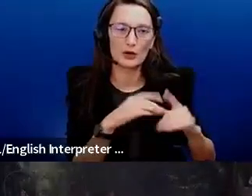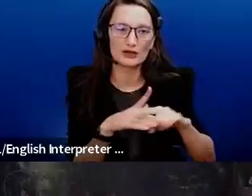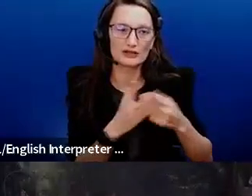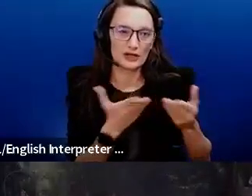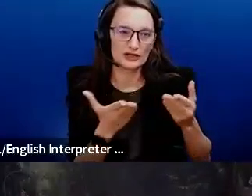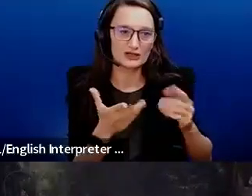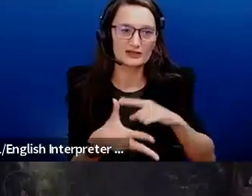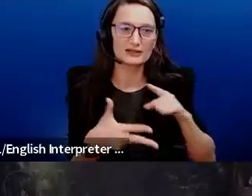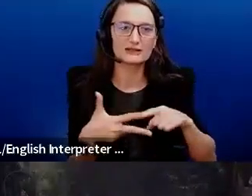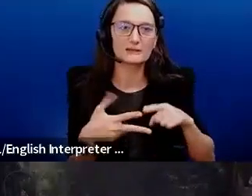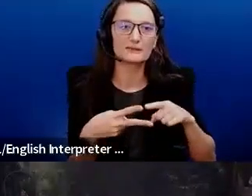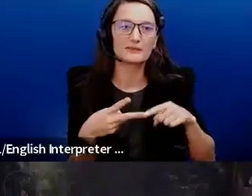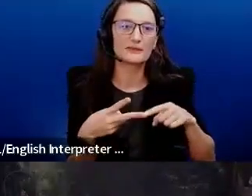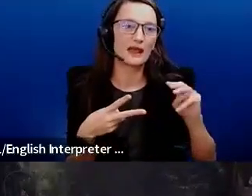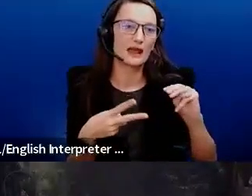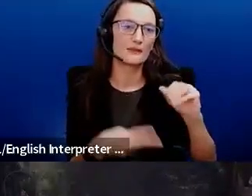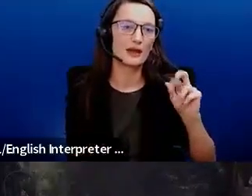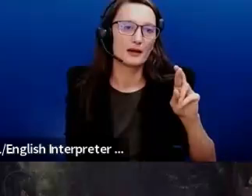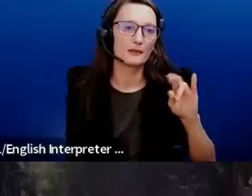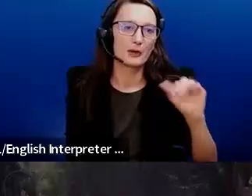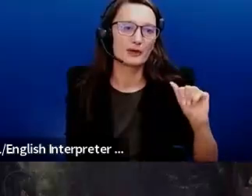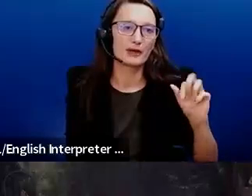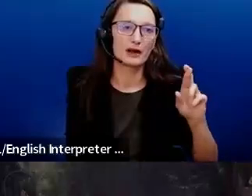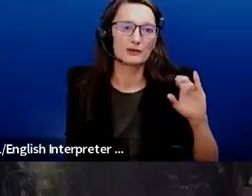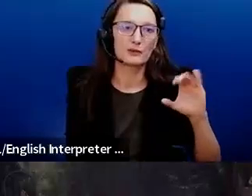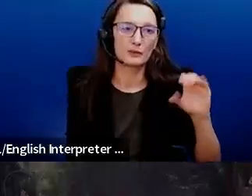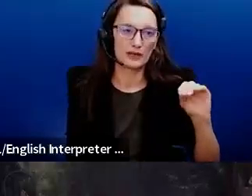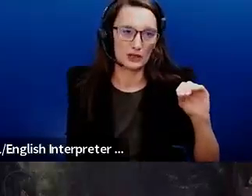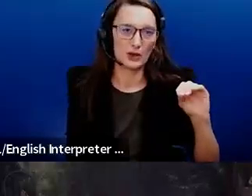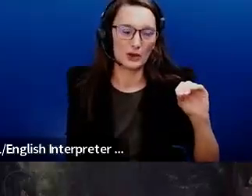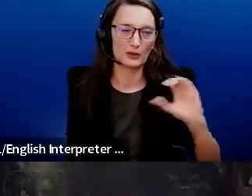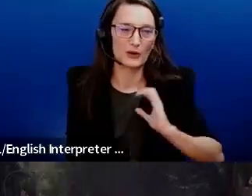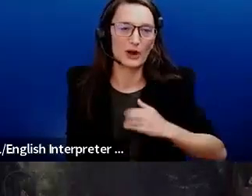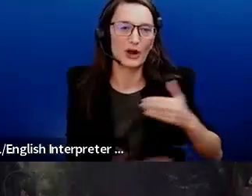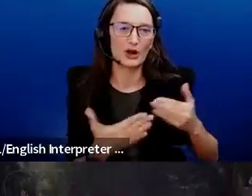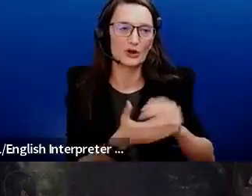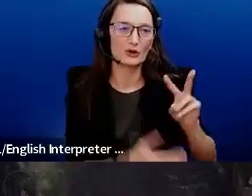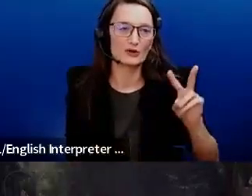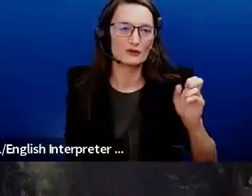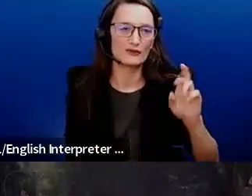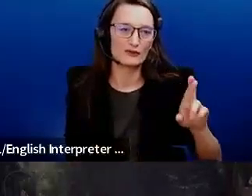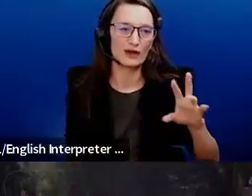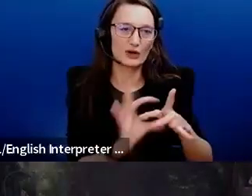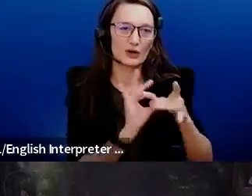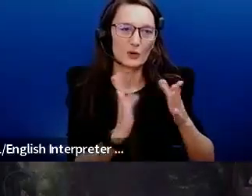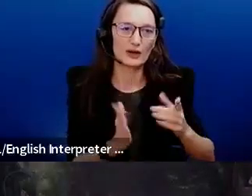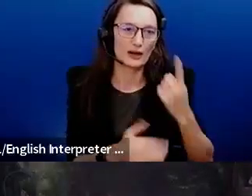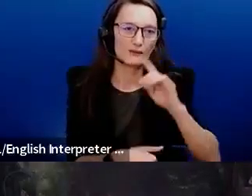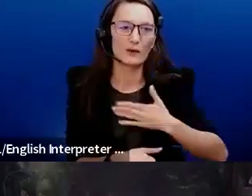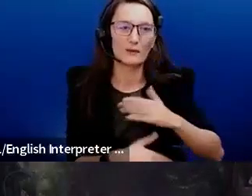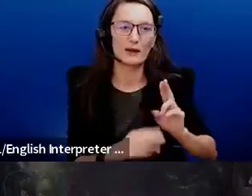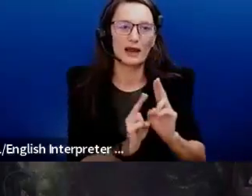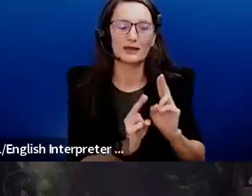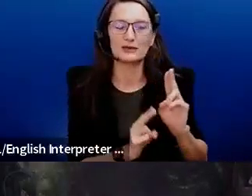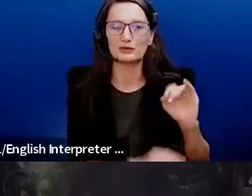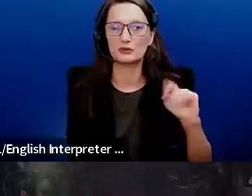then Maria Rico, our new vendor coordinator for my unit. And I am going